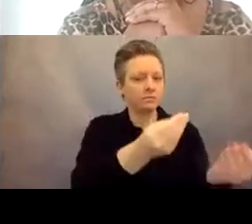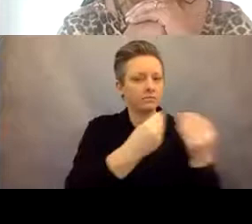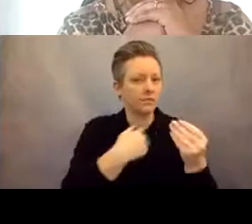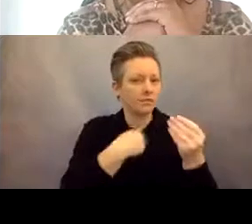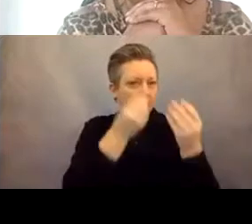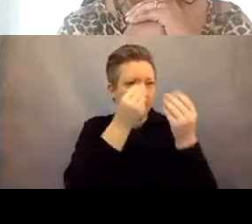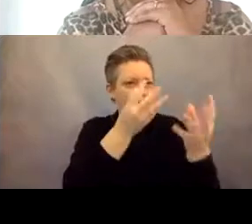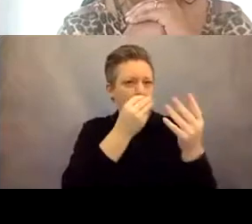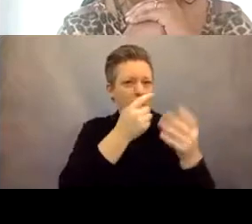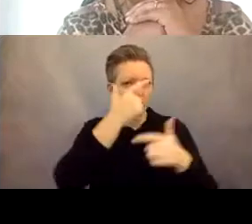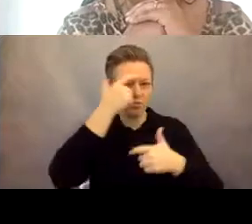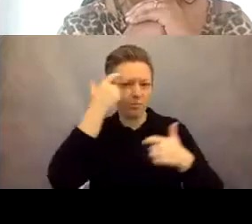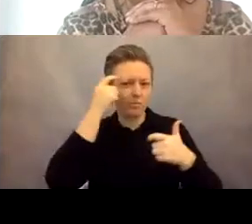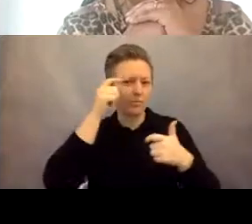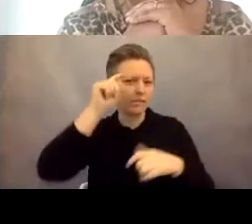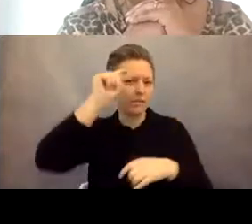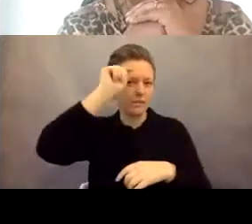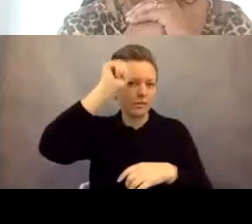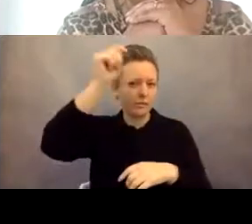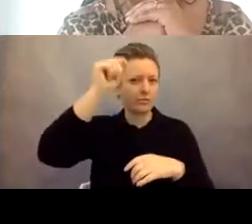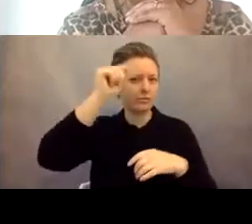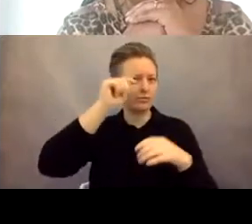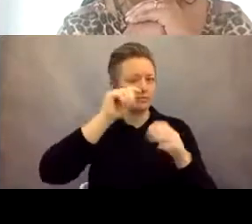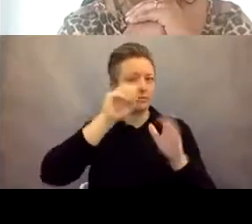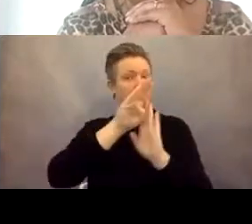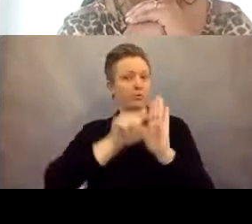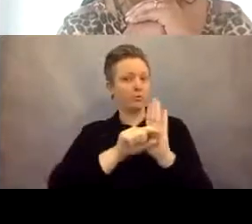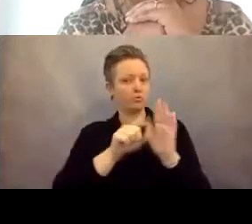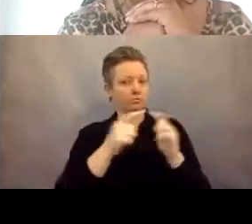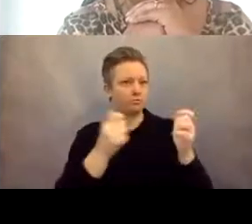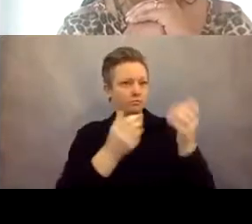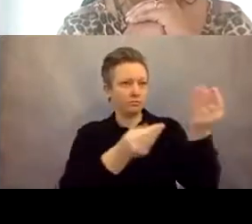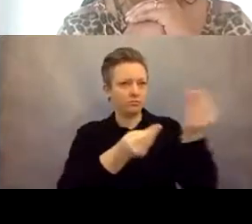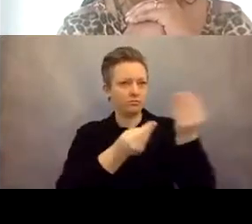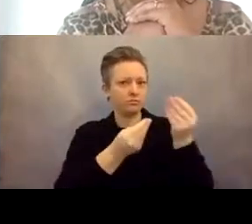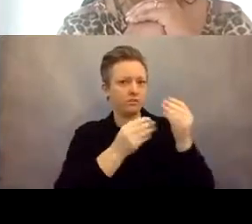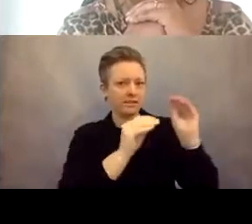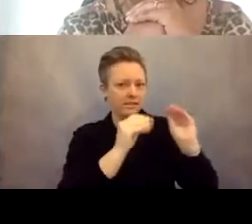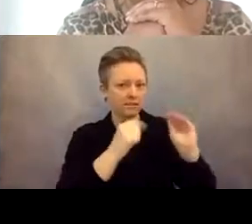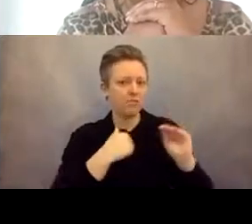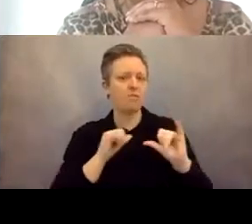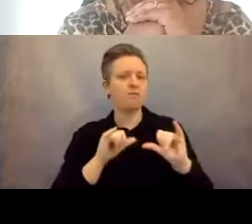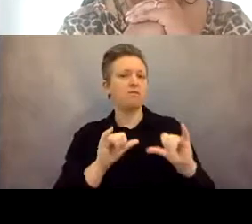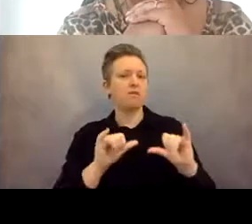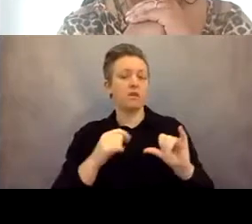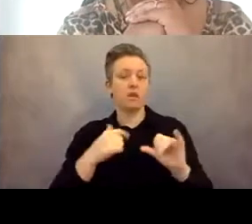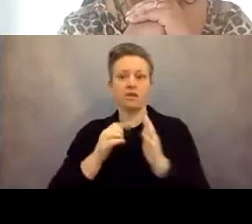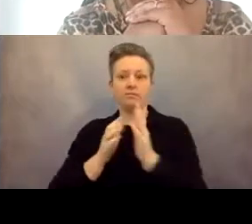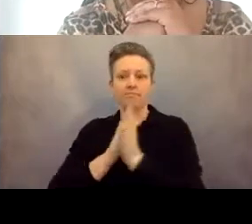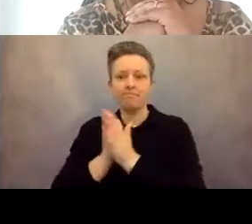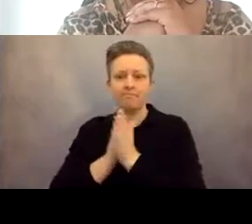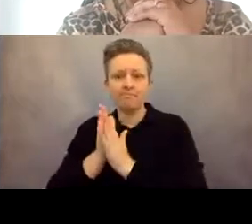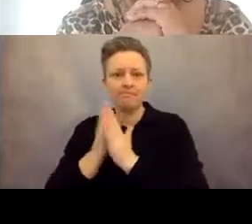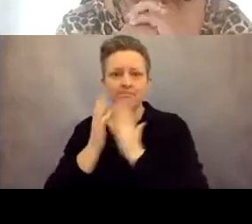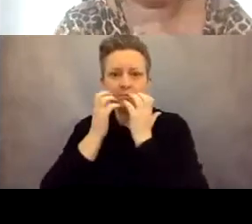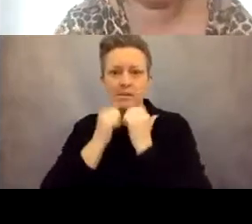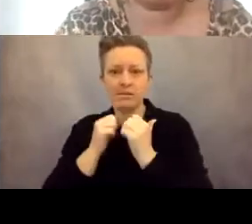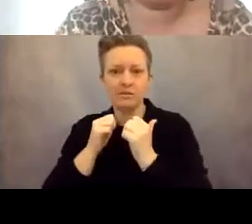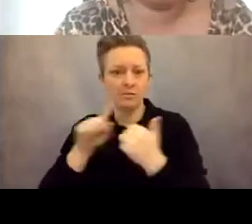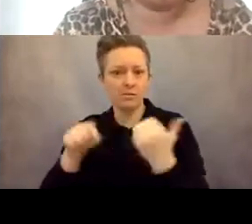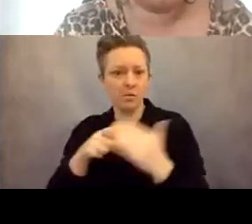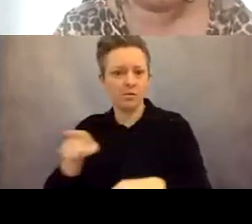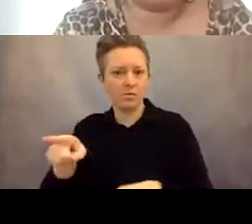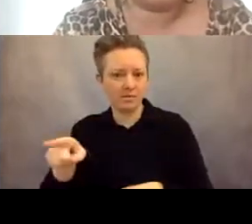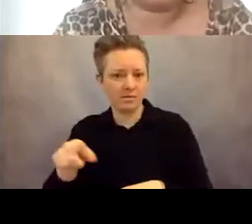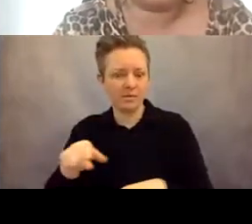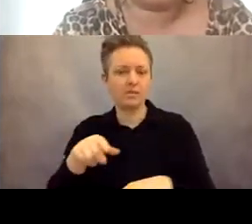so grateful that I had found something that made sense to me and that I felt passionate about. What I had no idea, and wouldn't know for